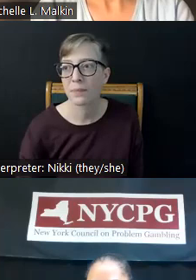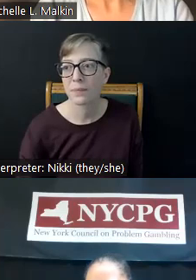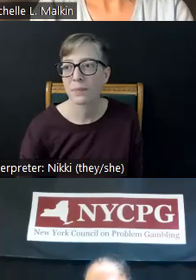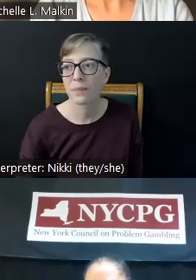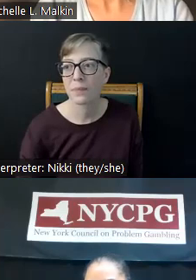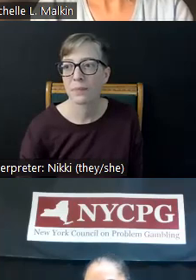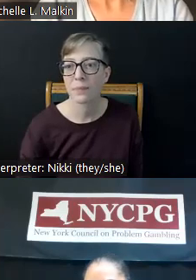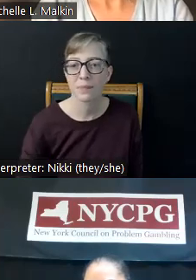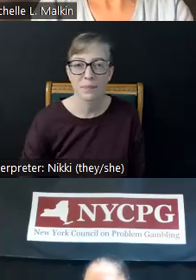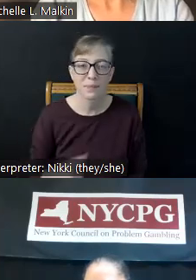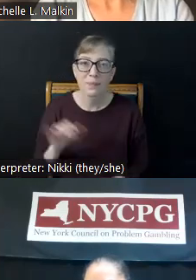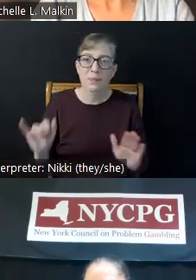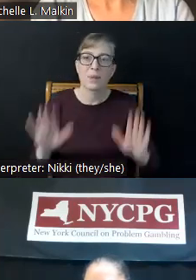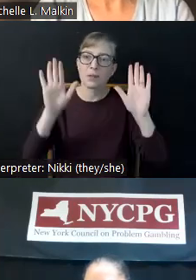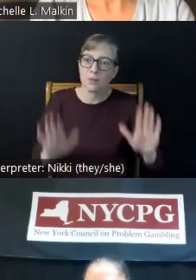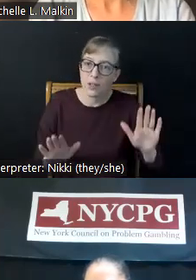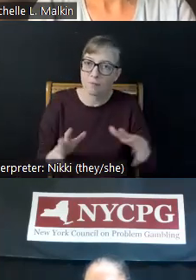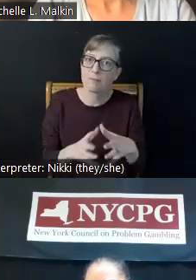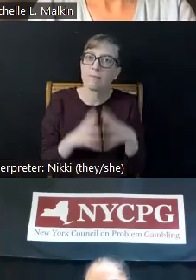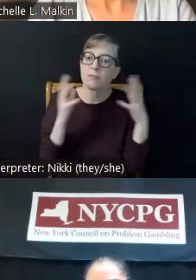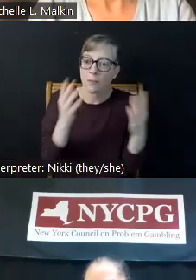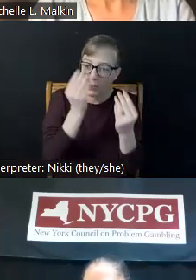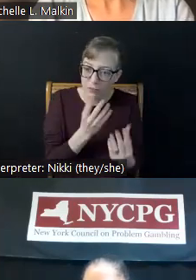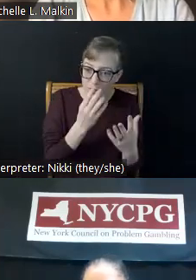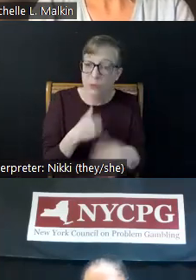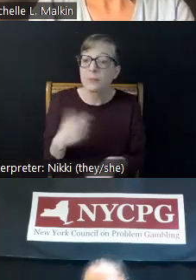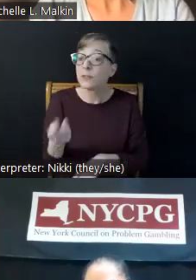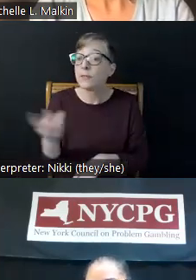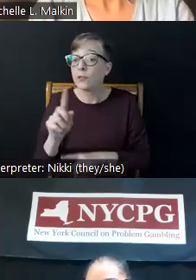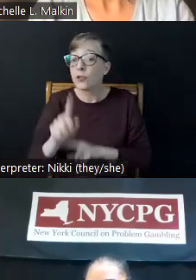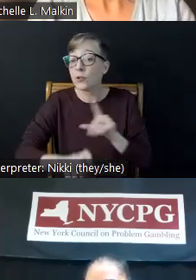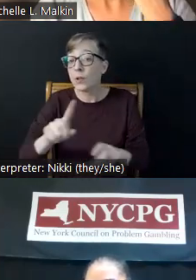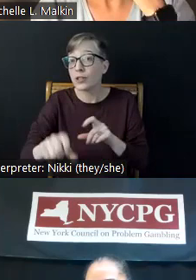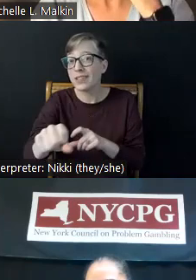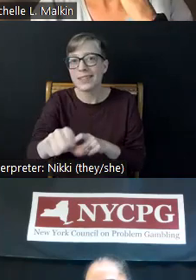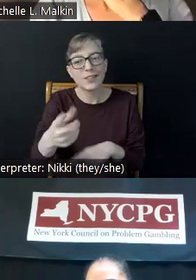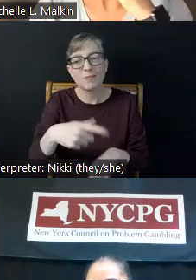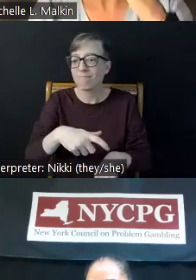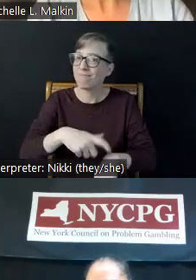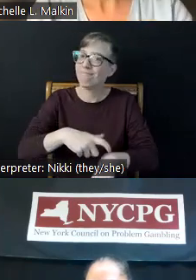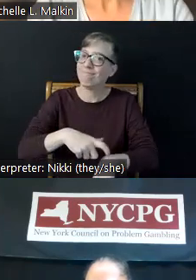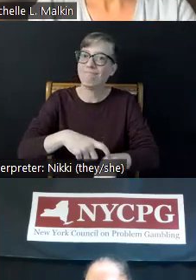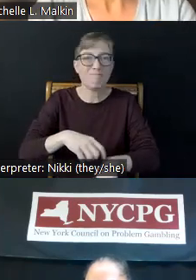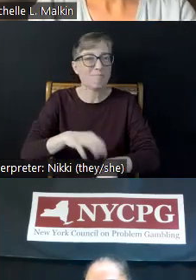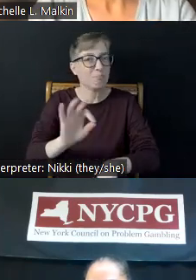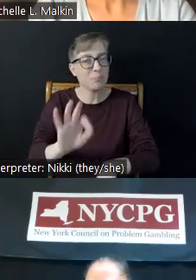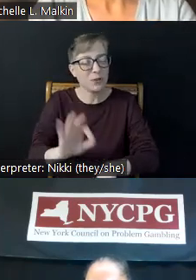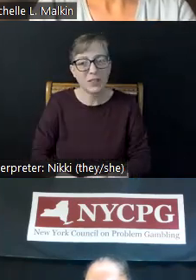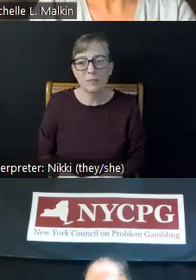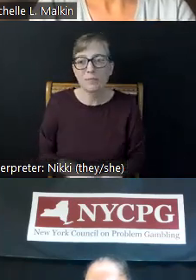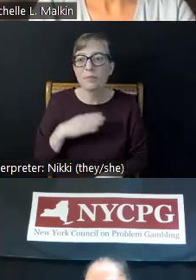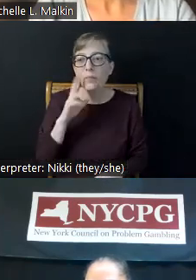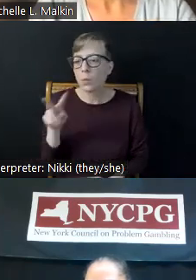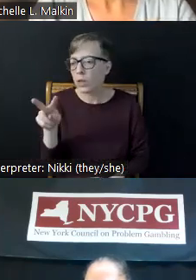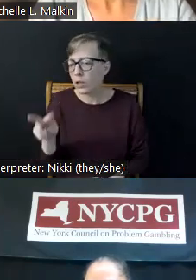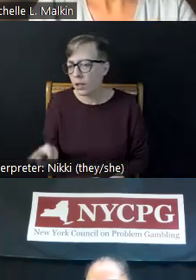extremely informative. We have a few questions here, and you wrapped it up just in time. I'm just going to look through the